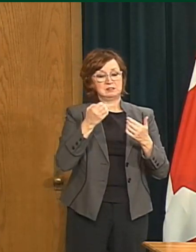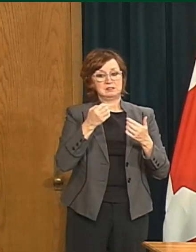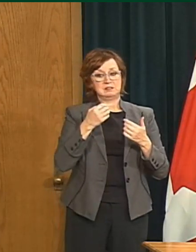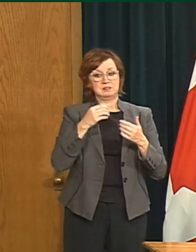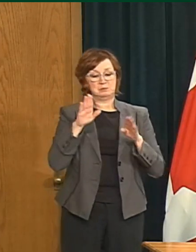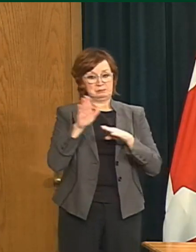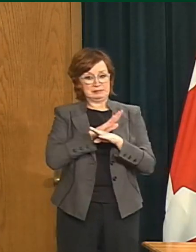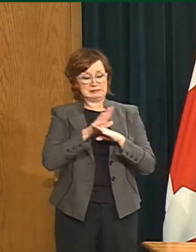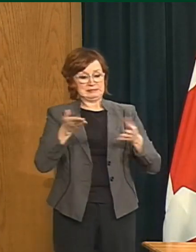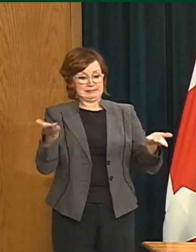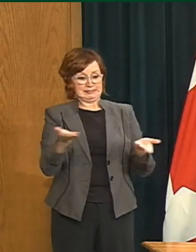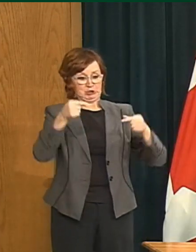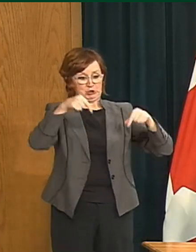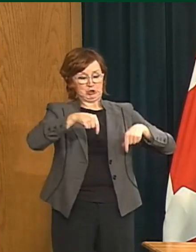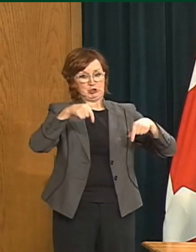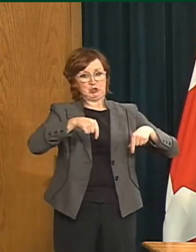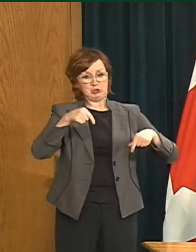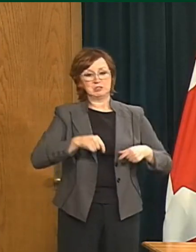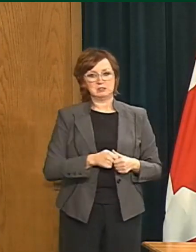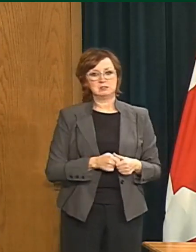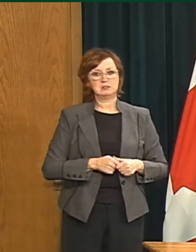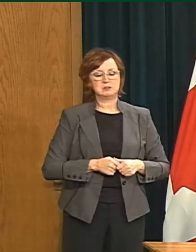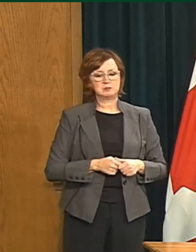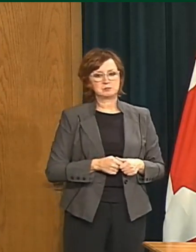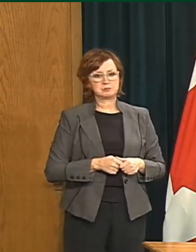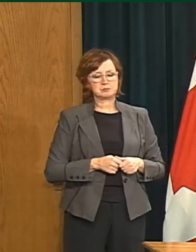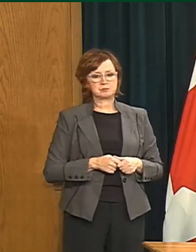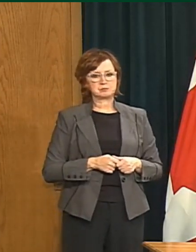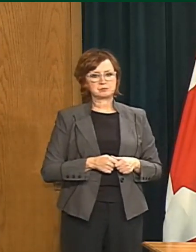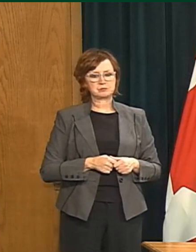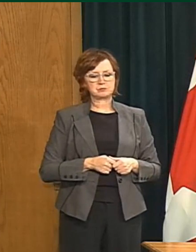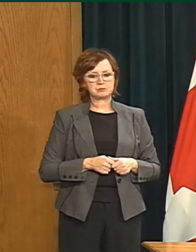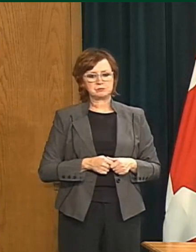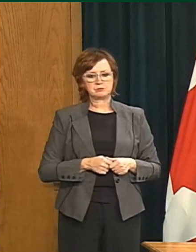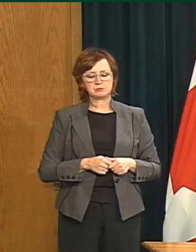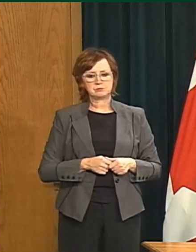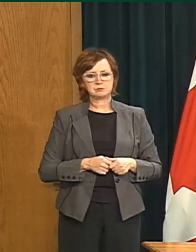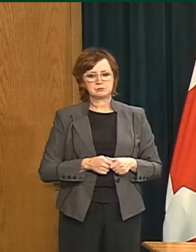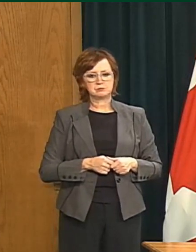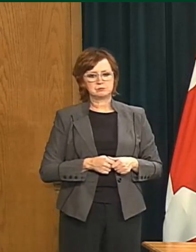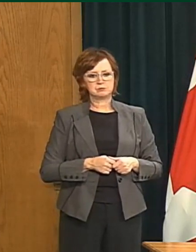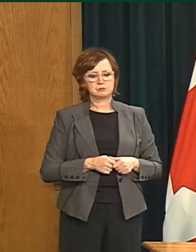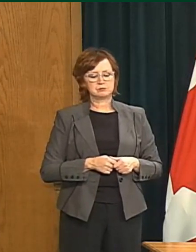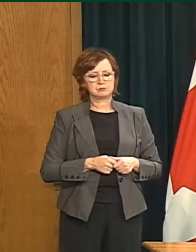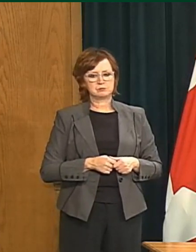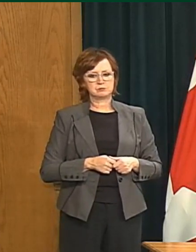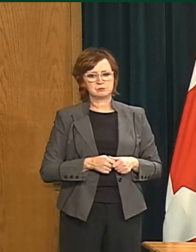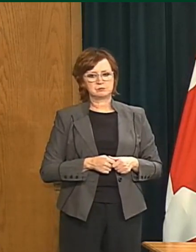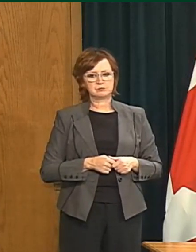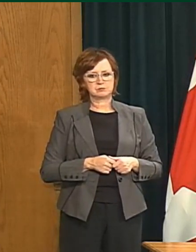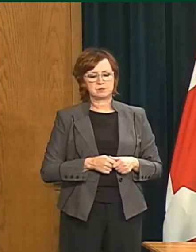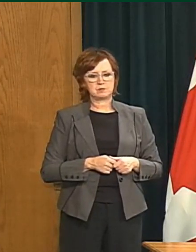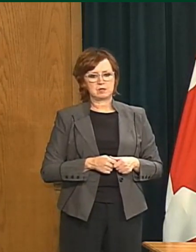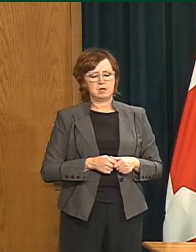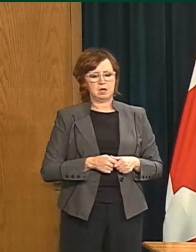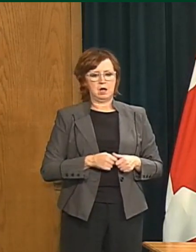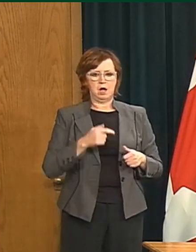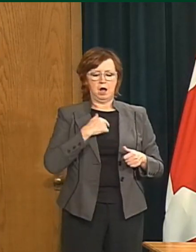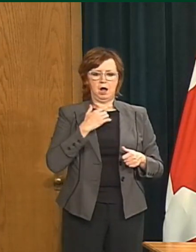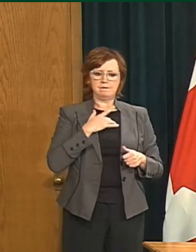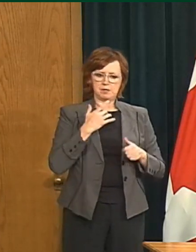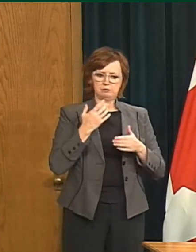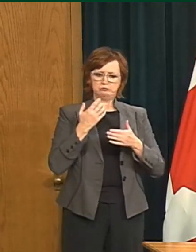other businesses essentially to operate in serving that export-generated wealth. It's a very diverse economy. It's